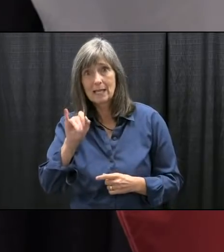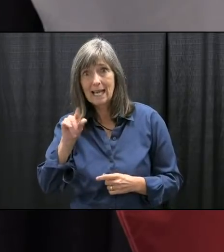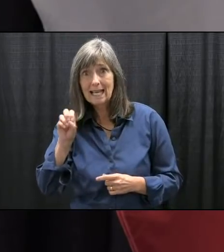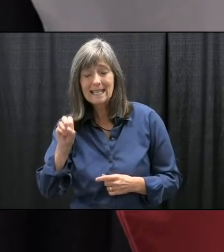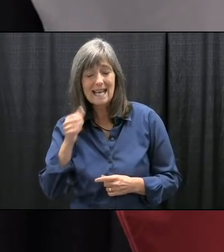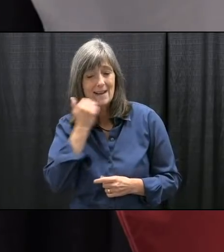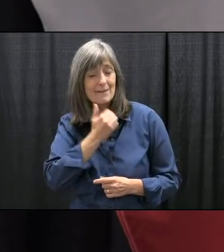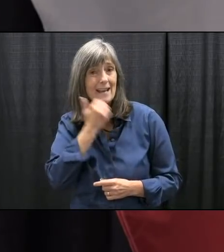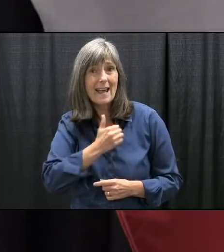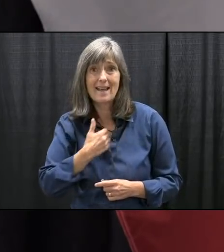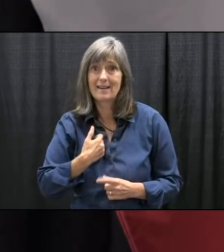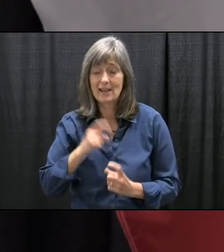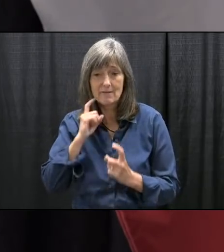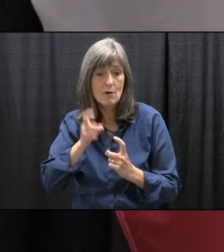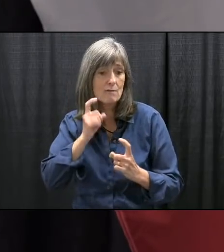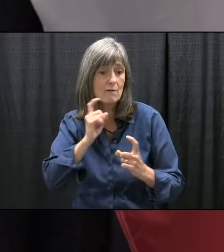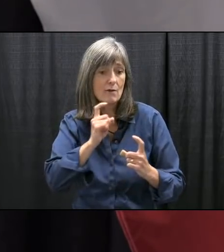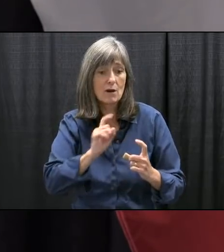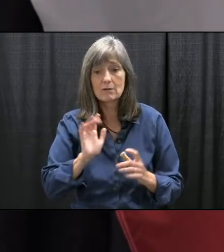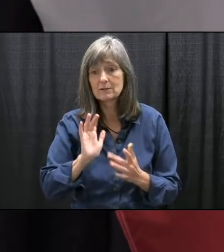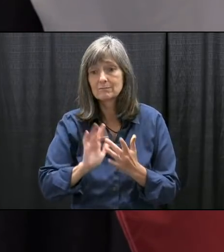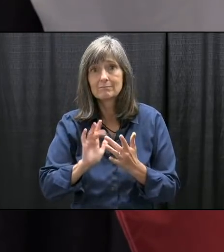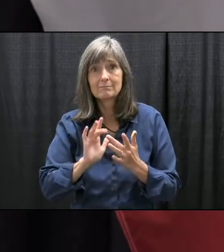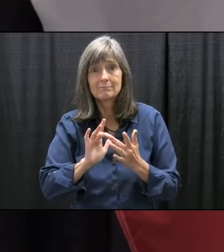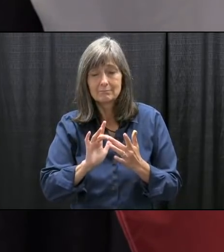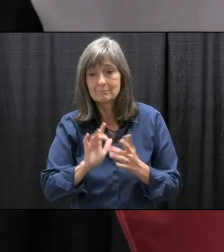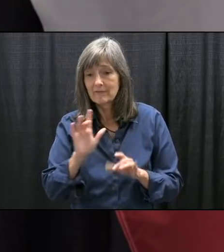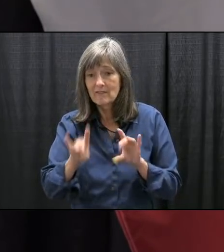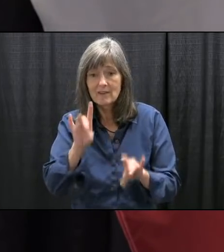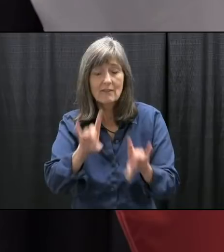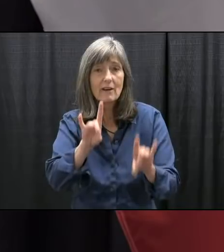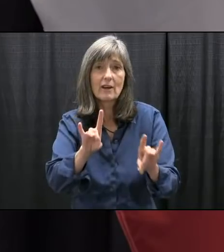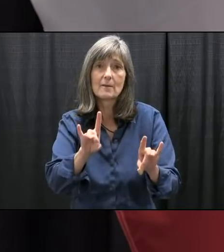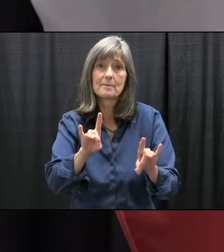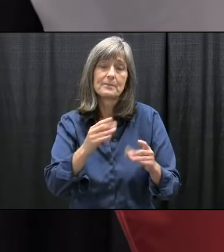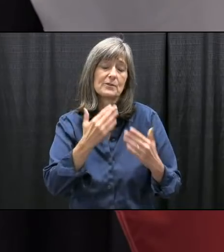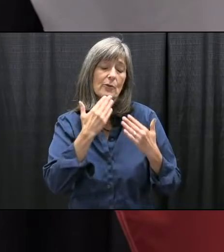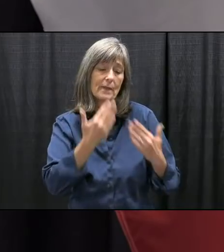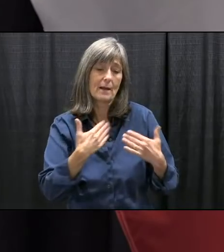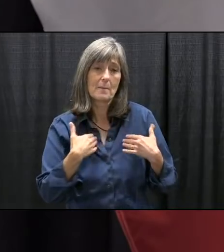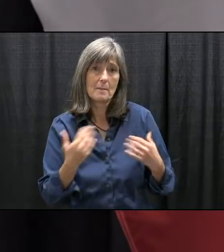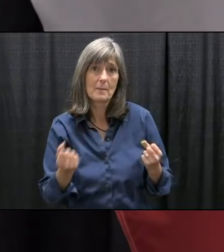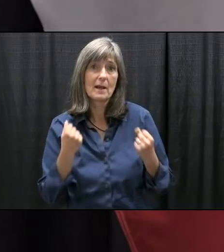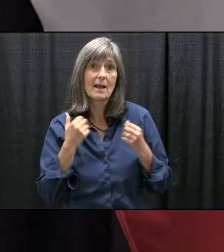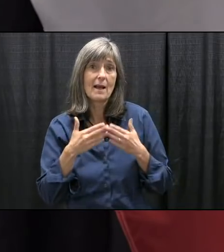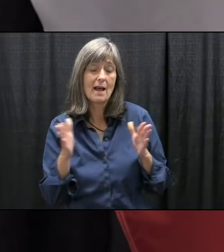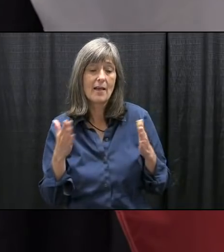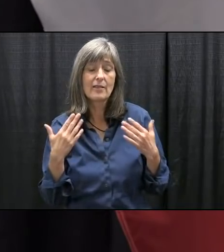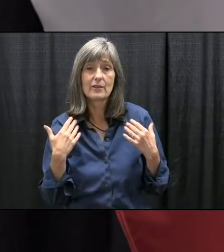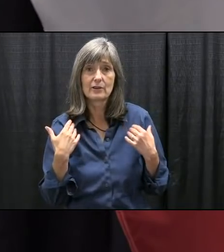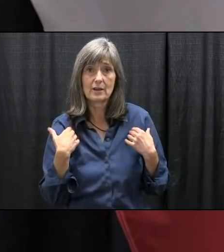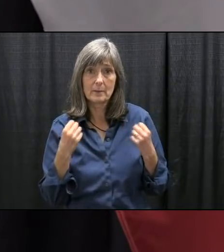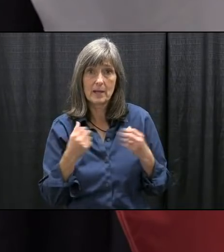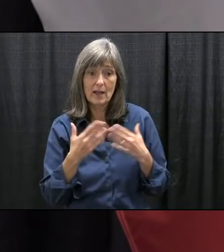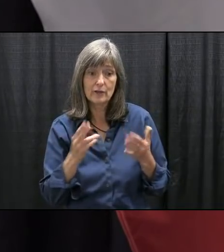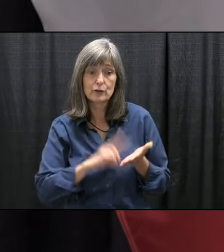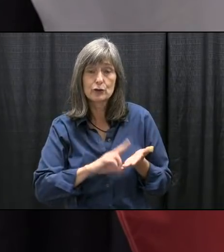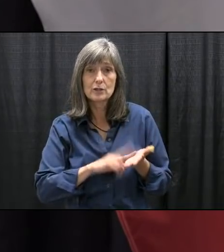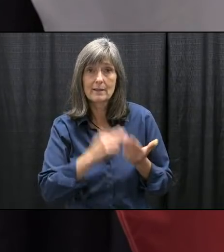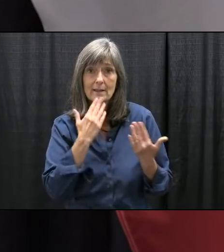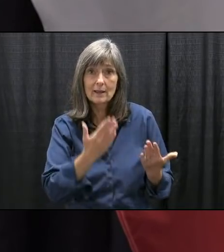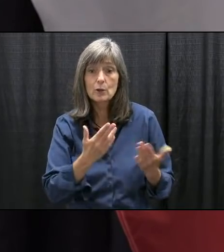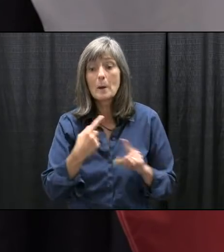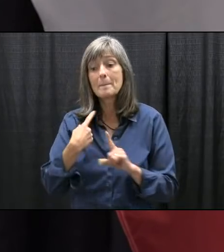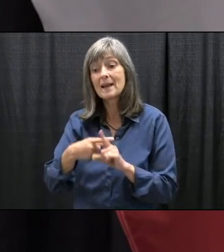area. So I want to thank all those public health nurses who are working so hard, and thank the public also for